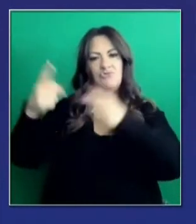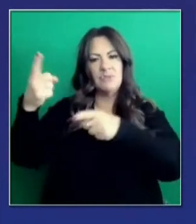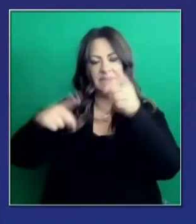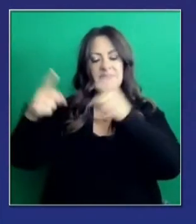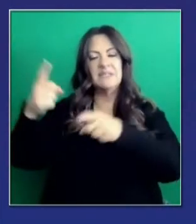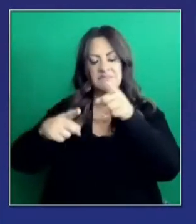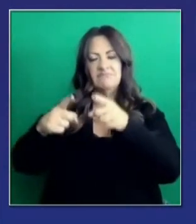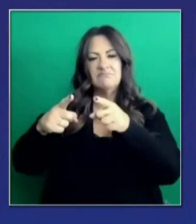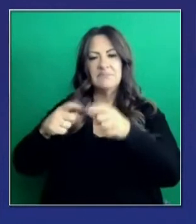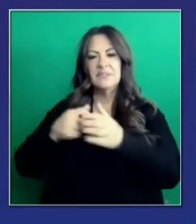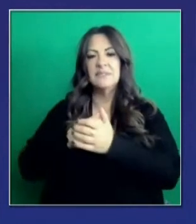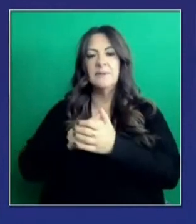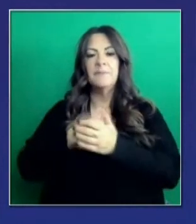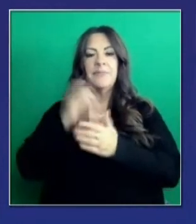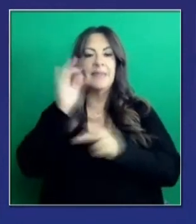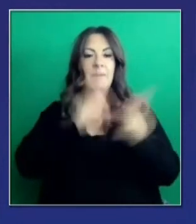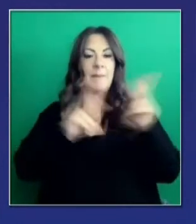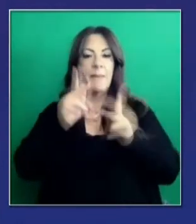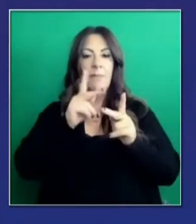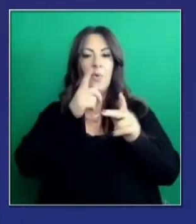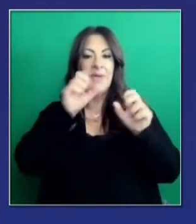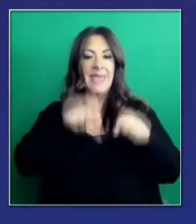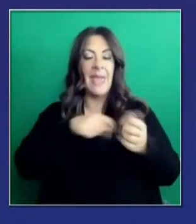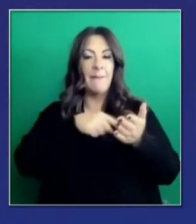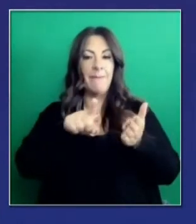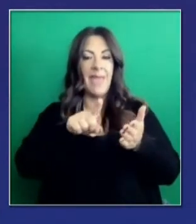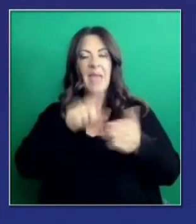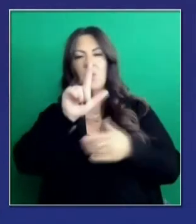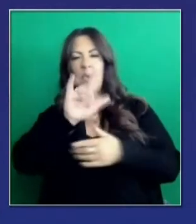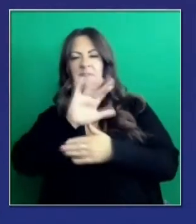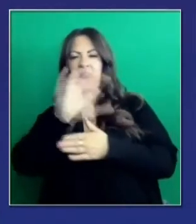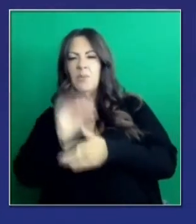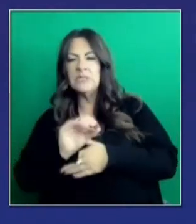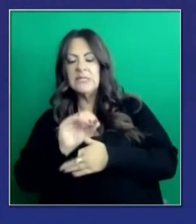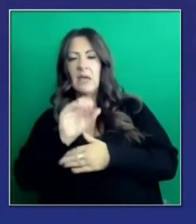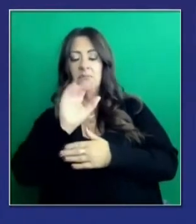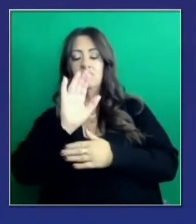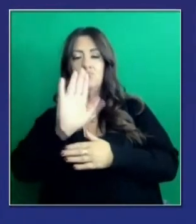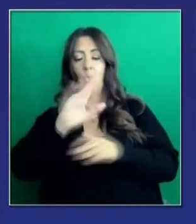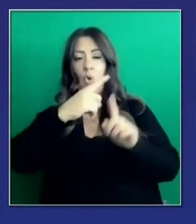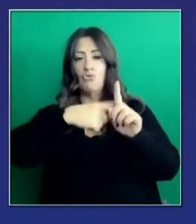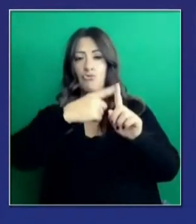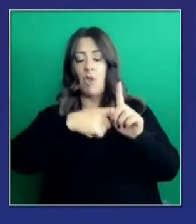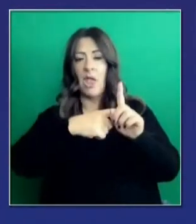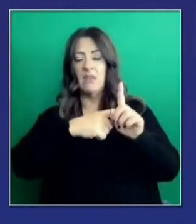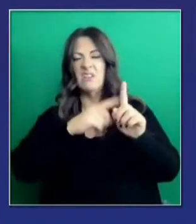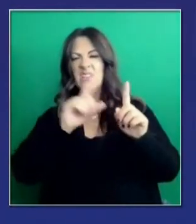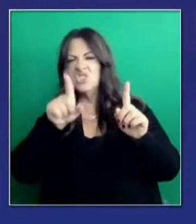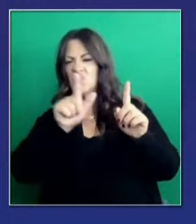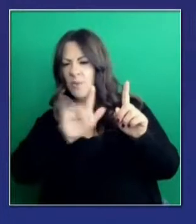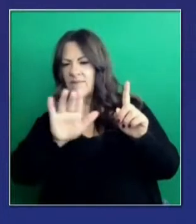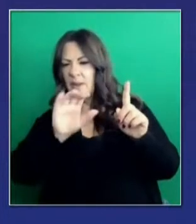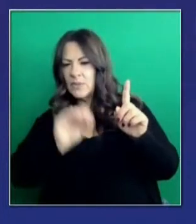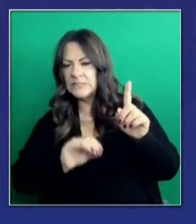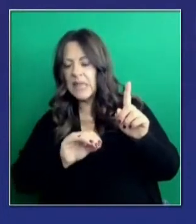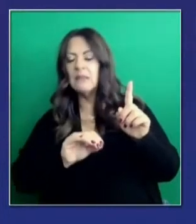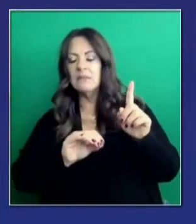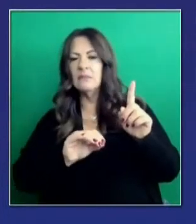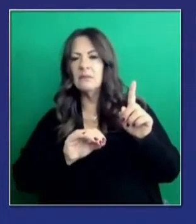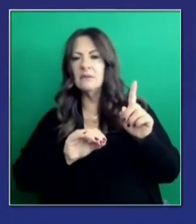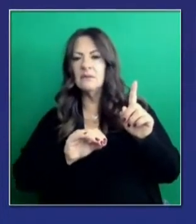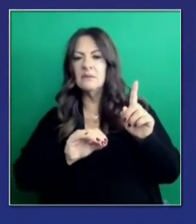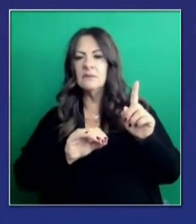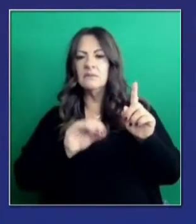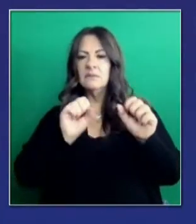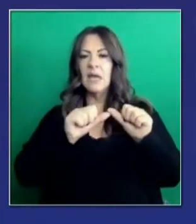rent through June 30th. Remember, this eviction protection was due to expire at the end of this month. Now will expire